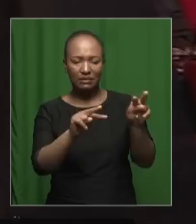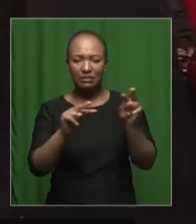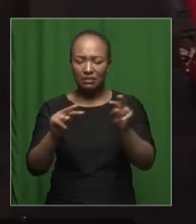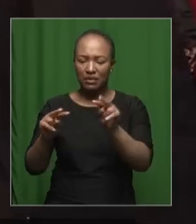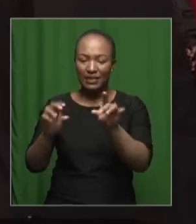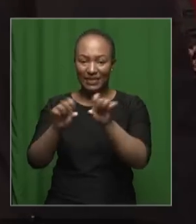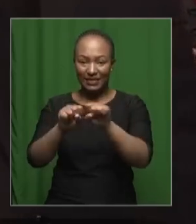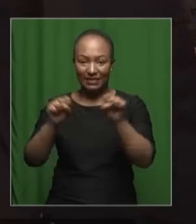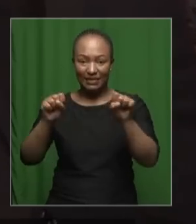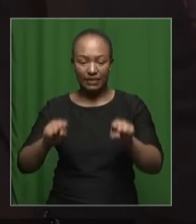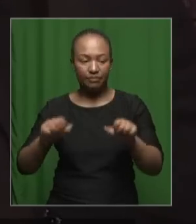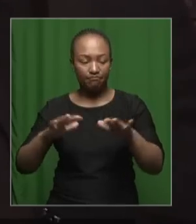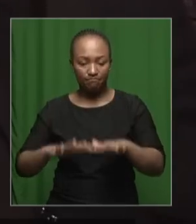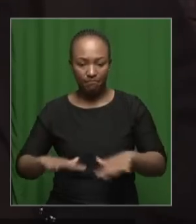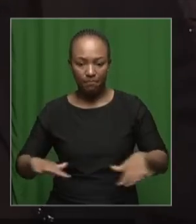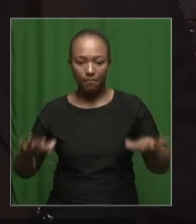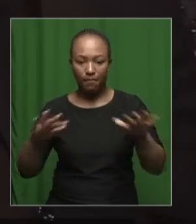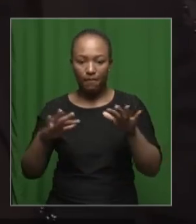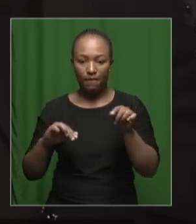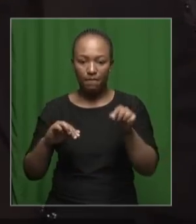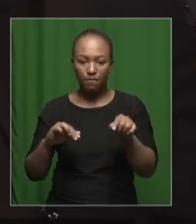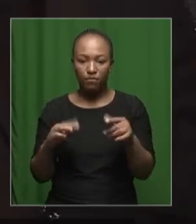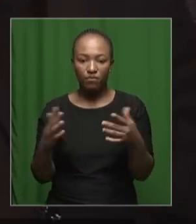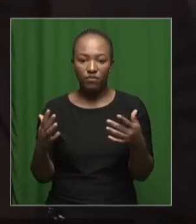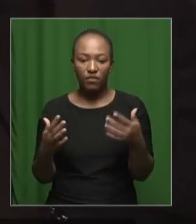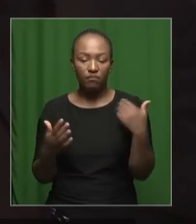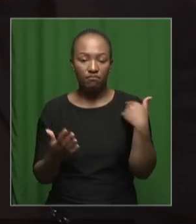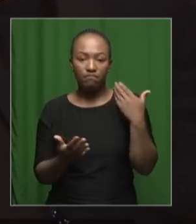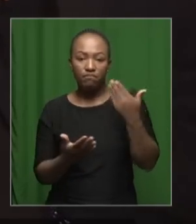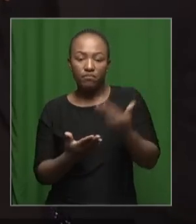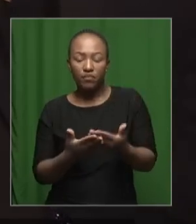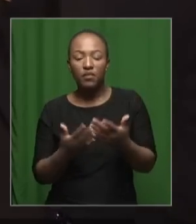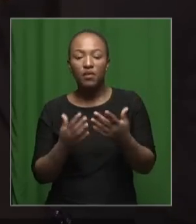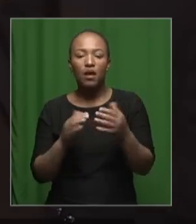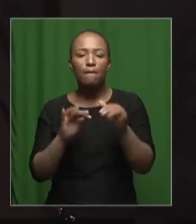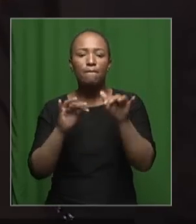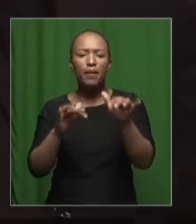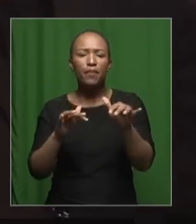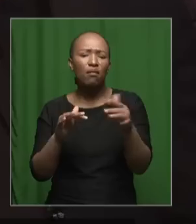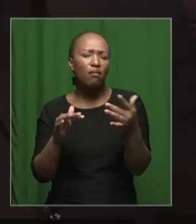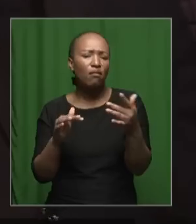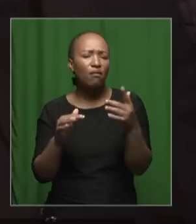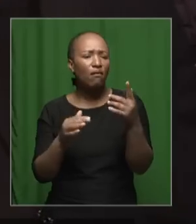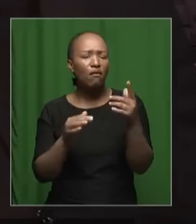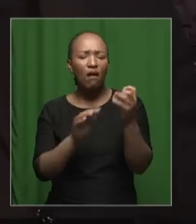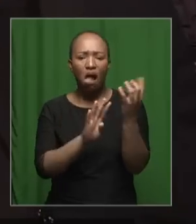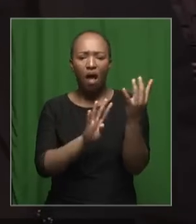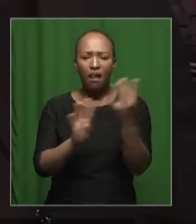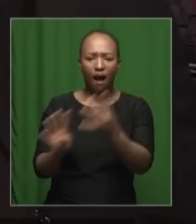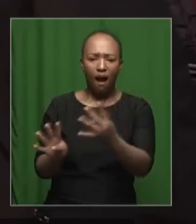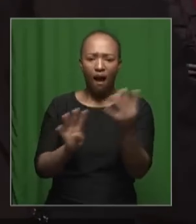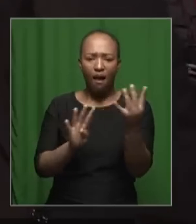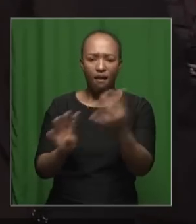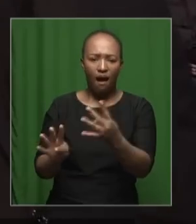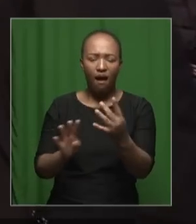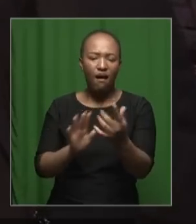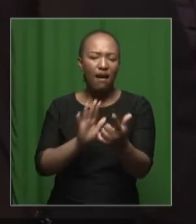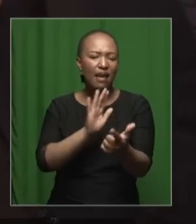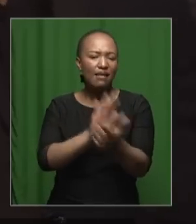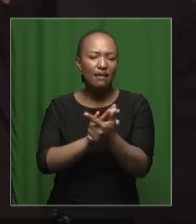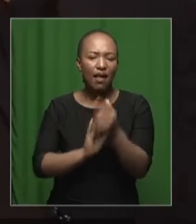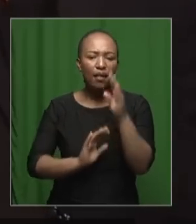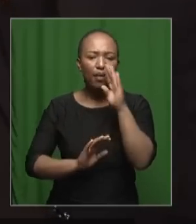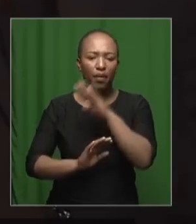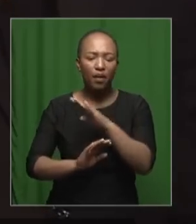have created this for illegal immigrants to come and deplete our resources. So